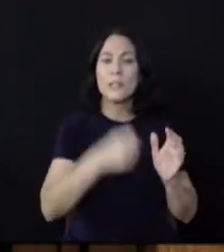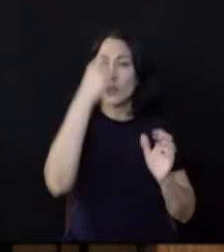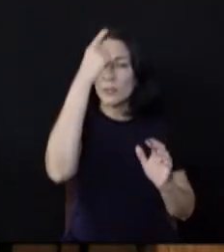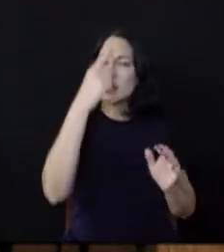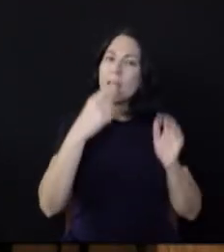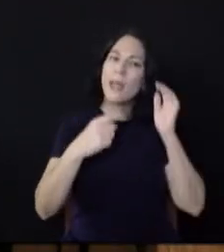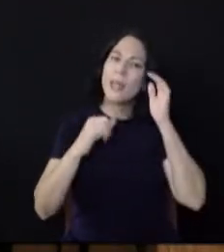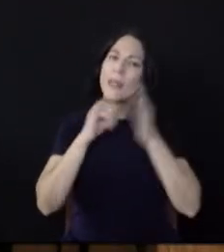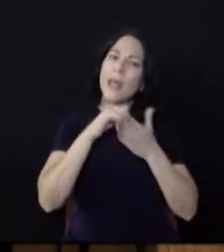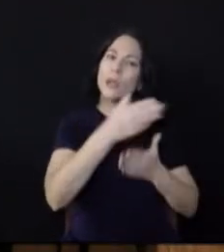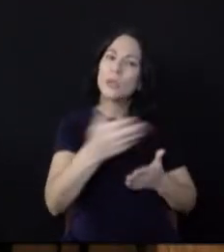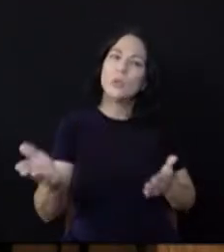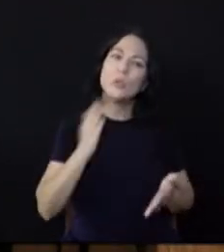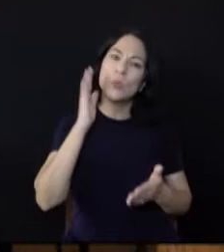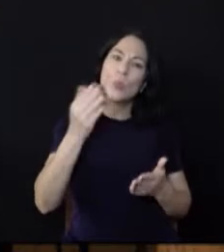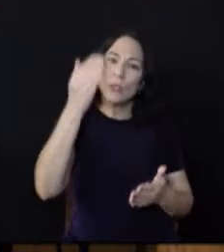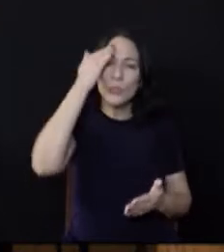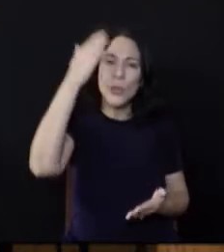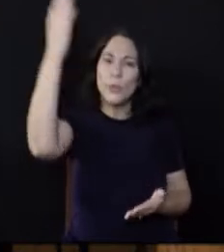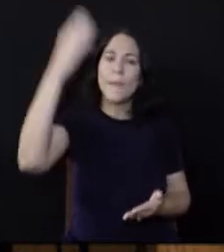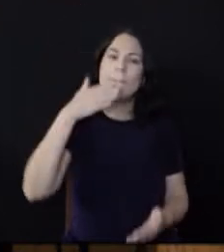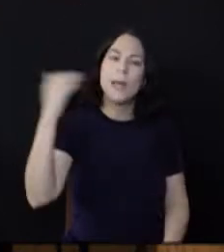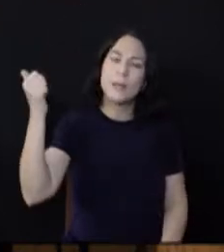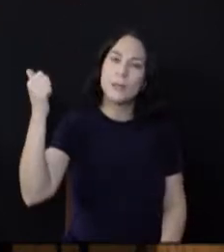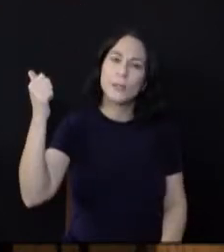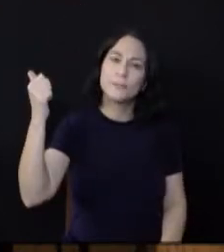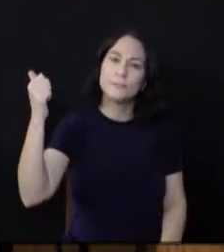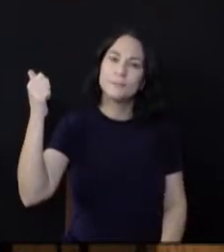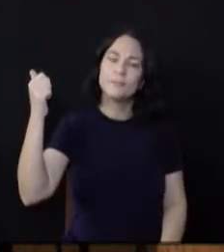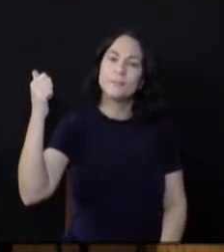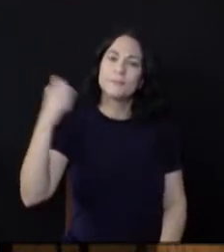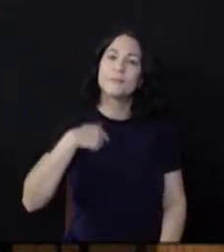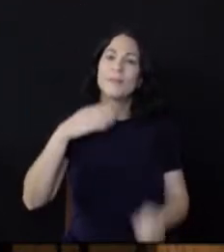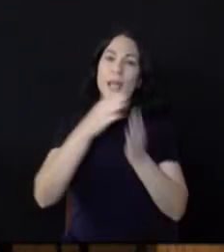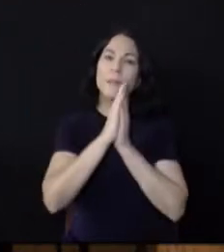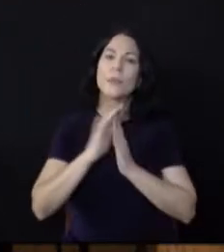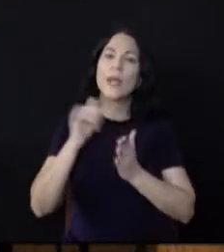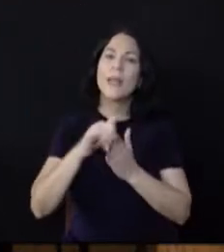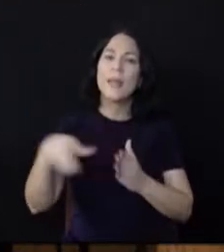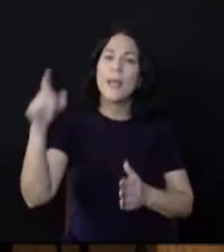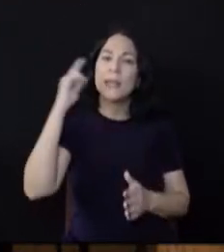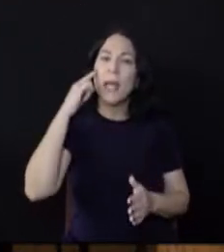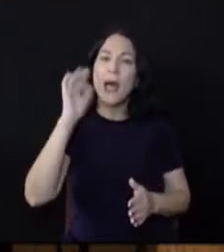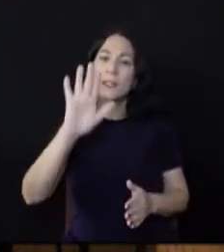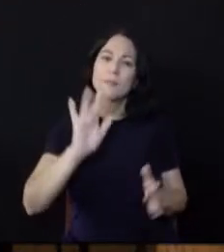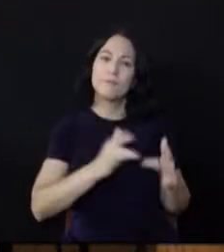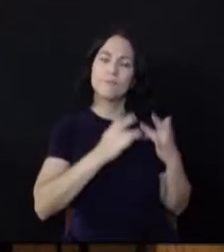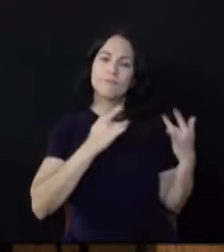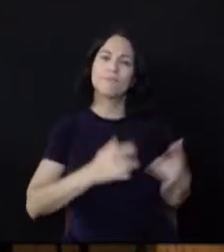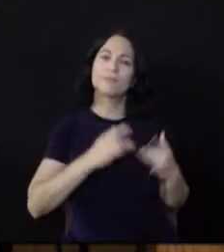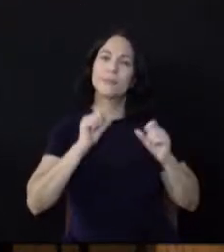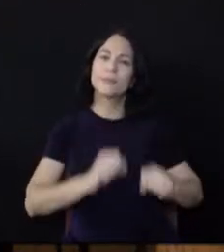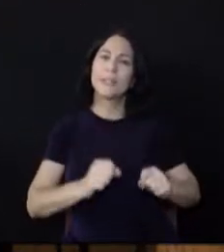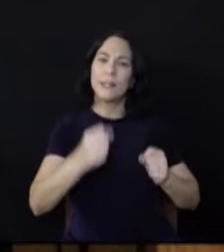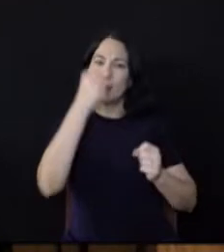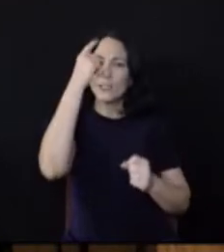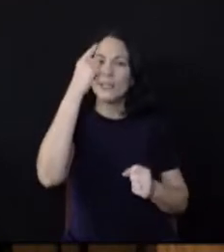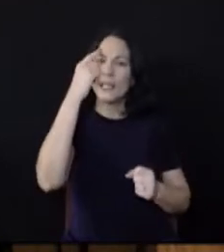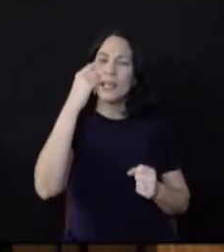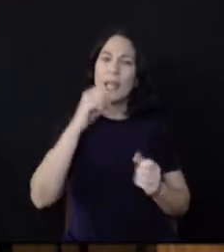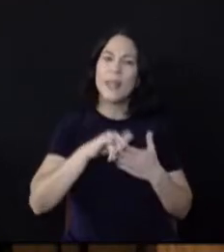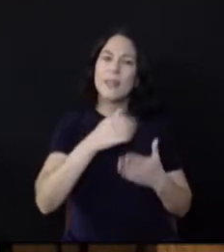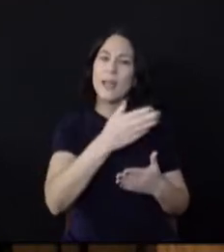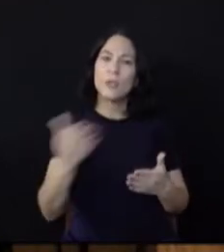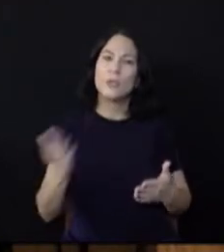that you may know him better. I pray that the eyes of your heart may be enlightened in order that you